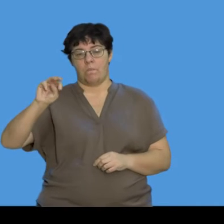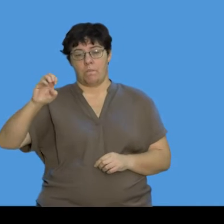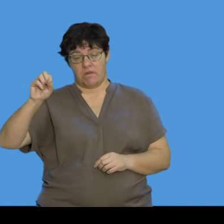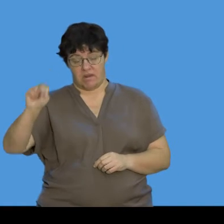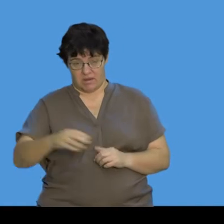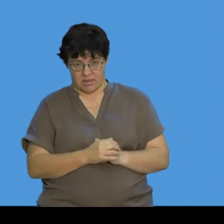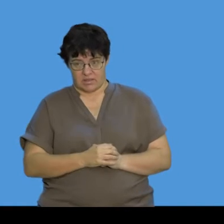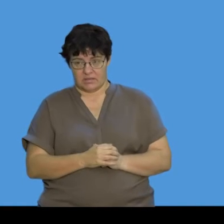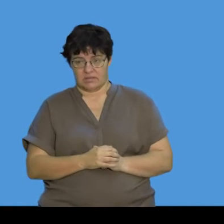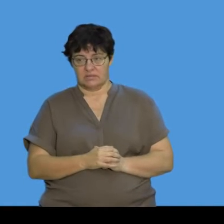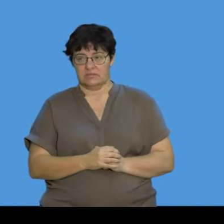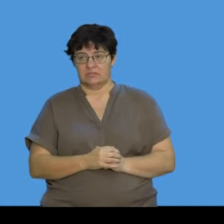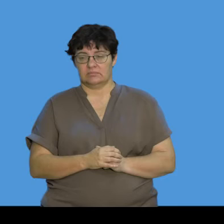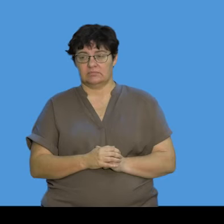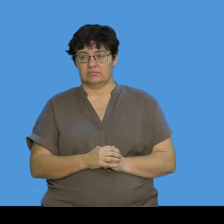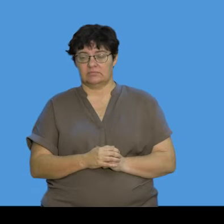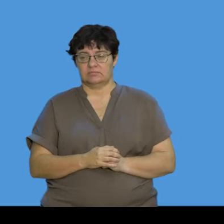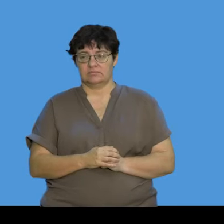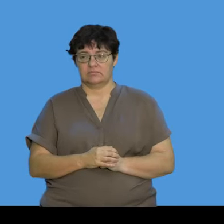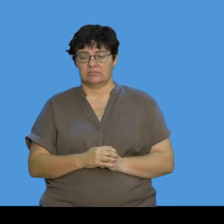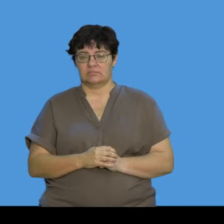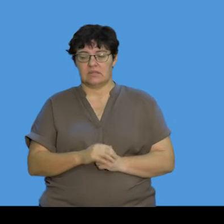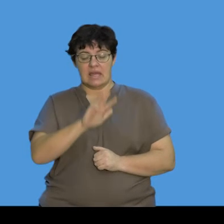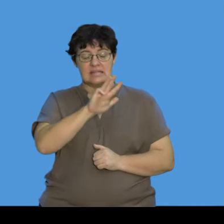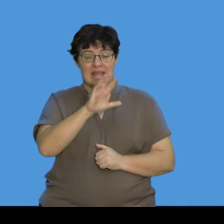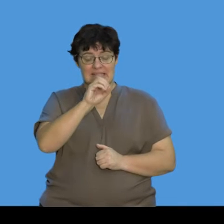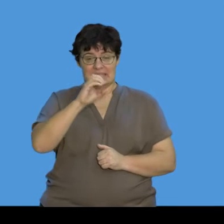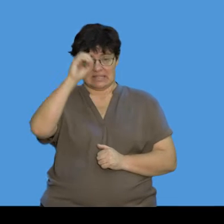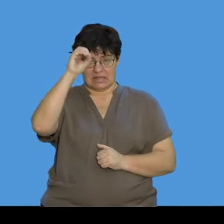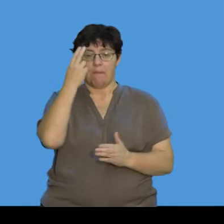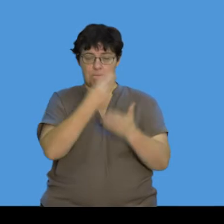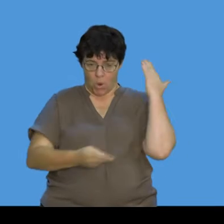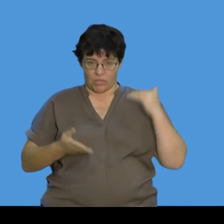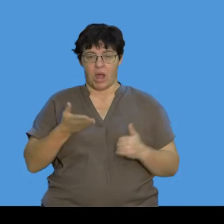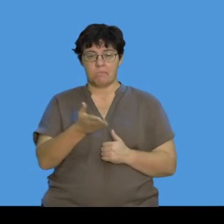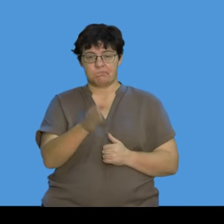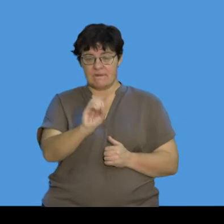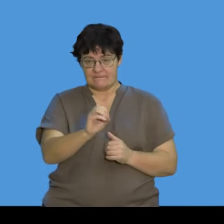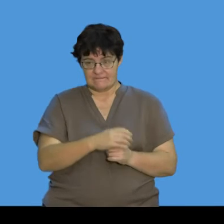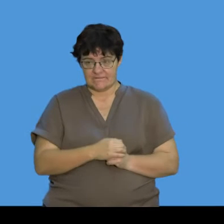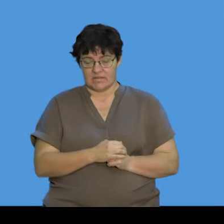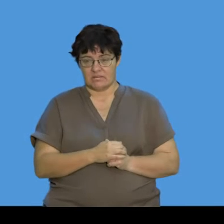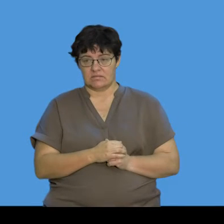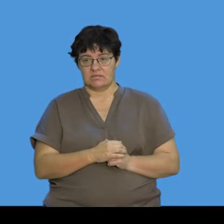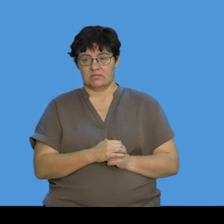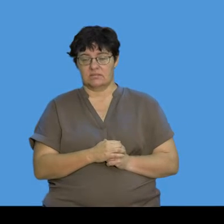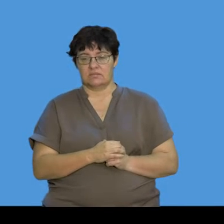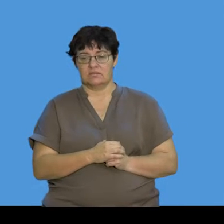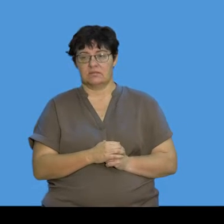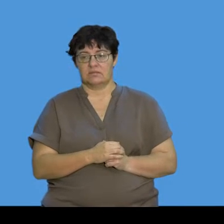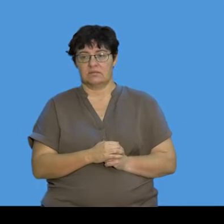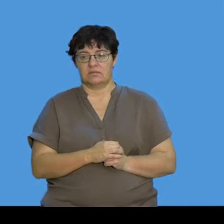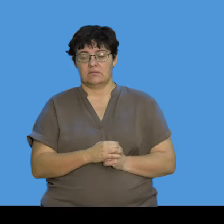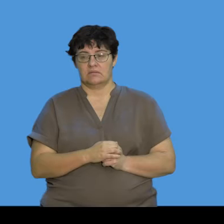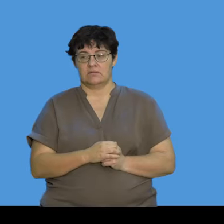that. Angle B is common. And then there's a 90 degrees in both the triangles, right? So that will make